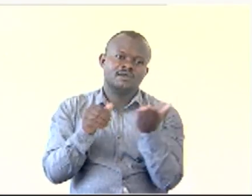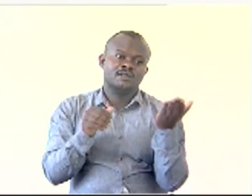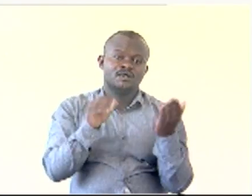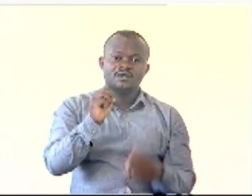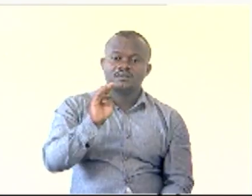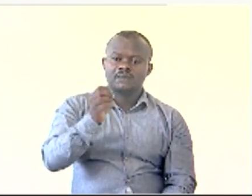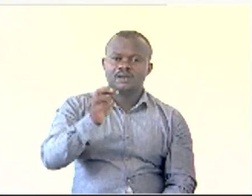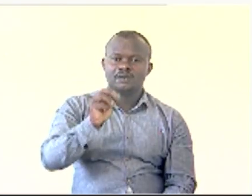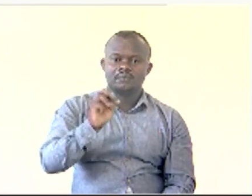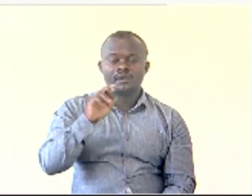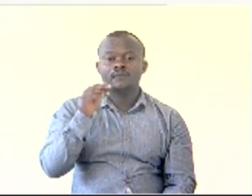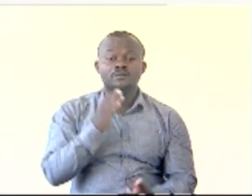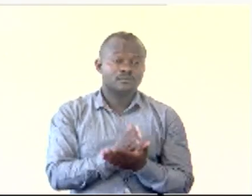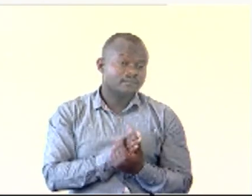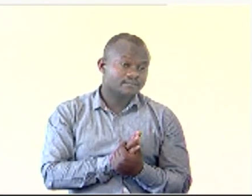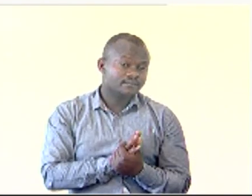right?